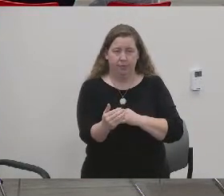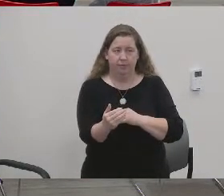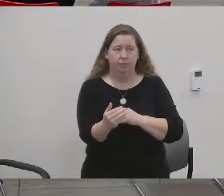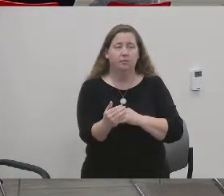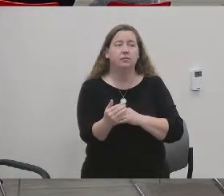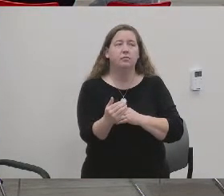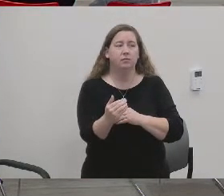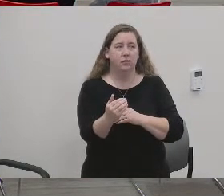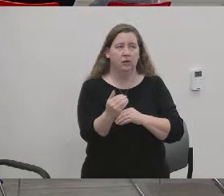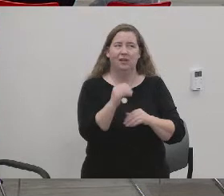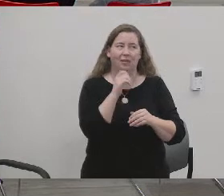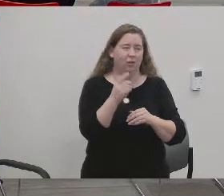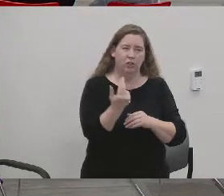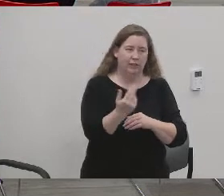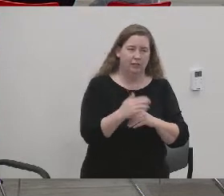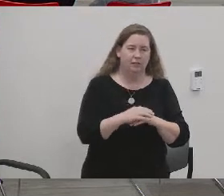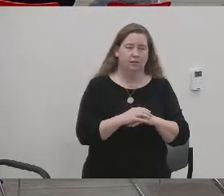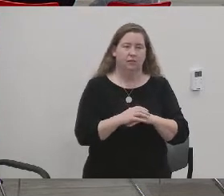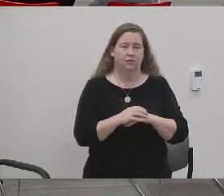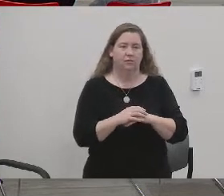13.